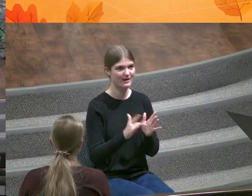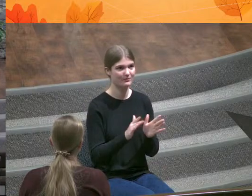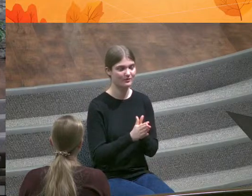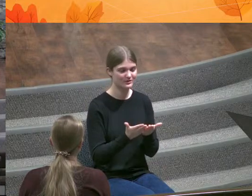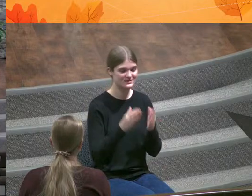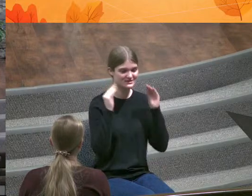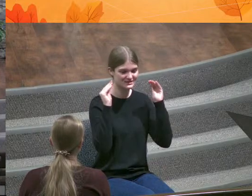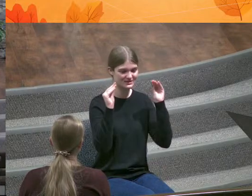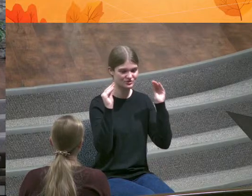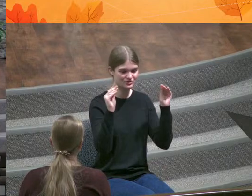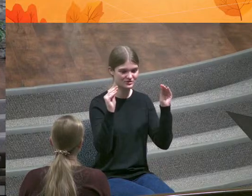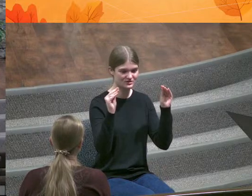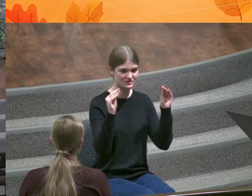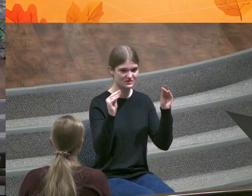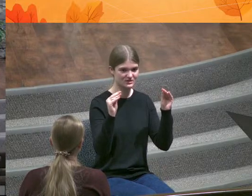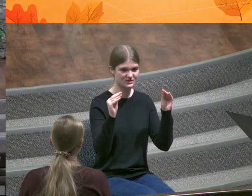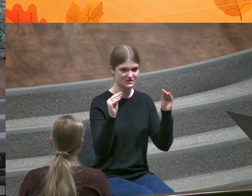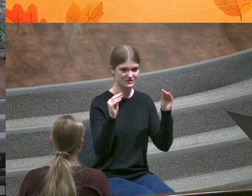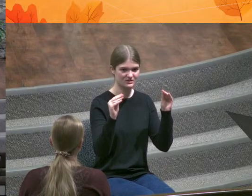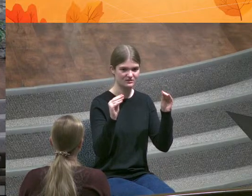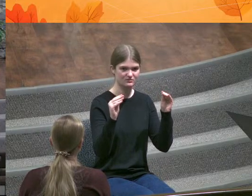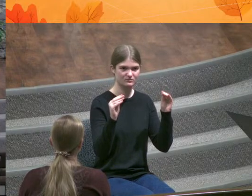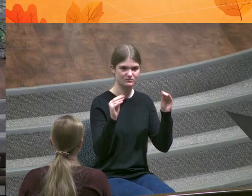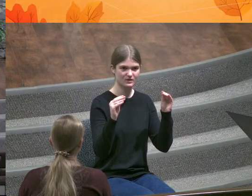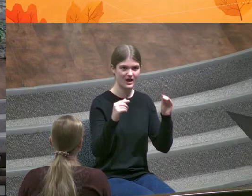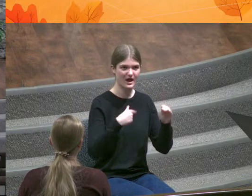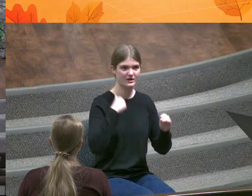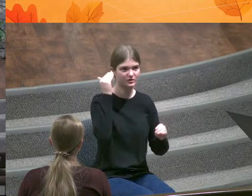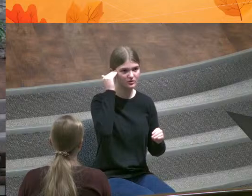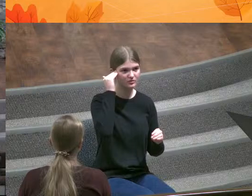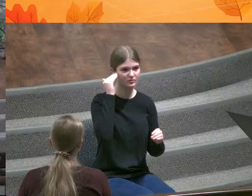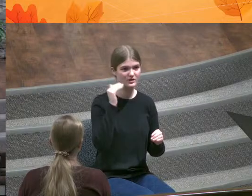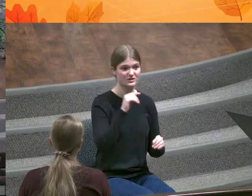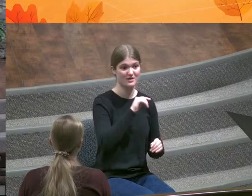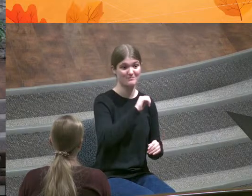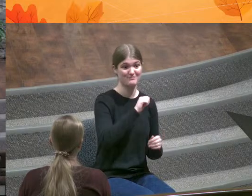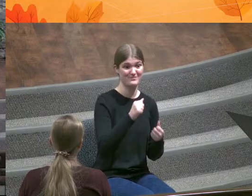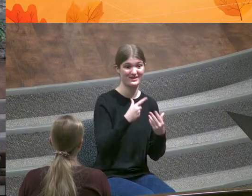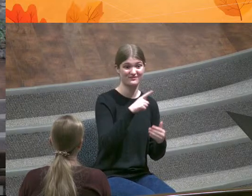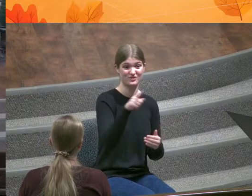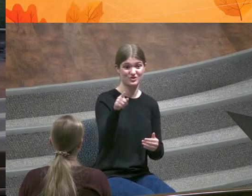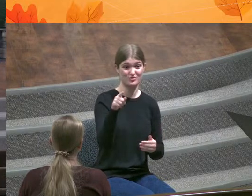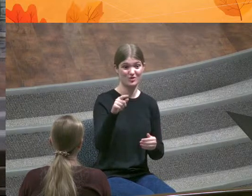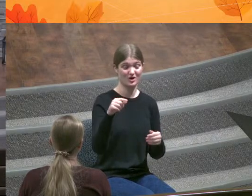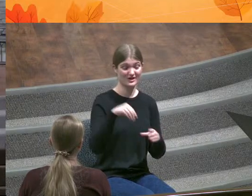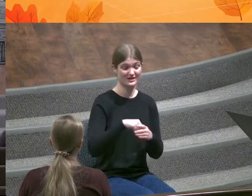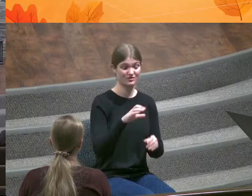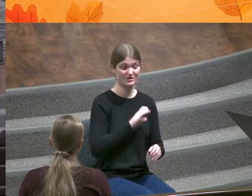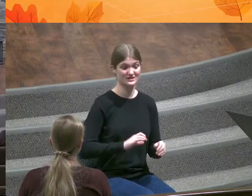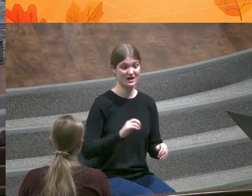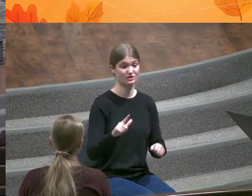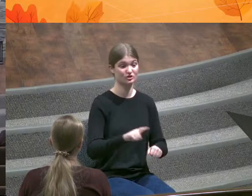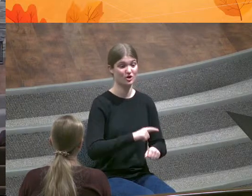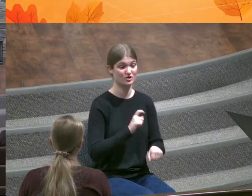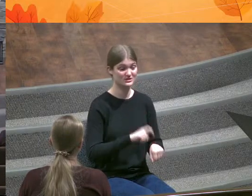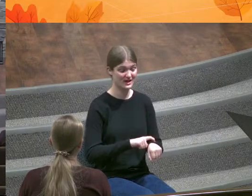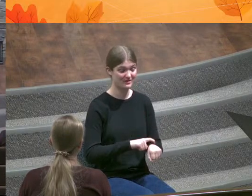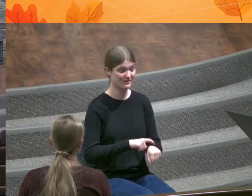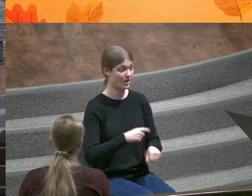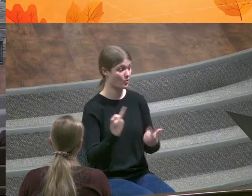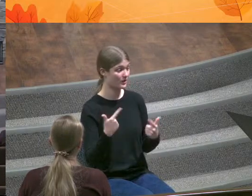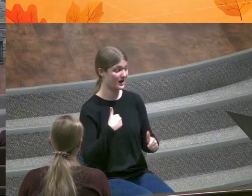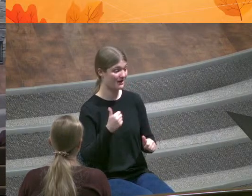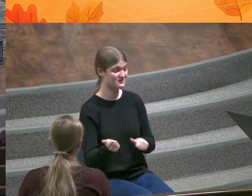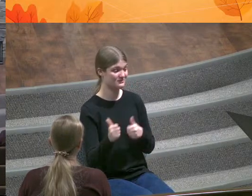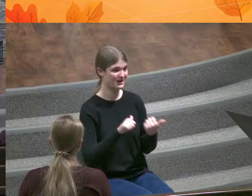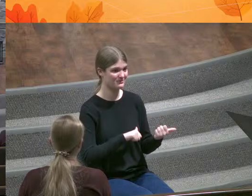that regardless of how long you've been in Christ, and I know specifically how long some of you have been in Christ, because when I was baptized